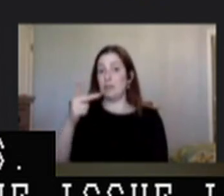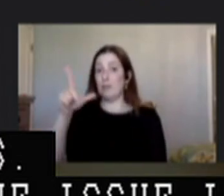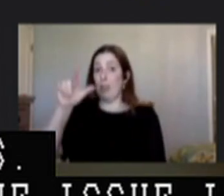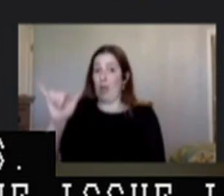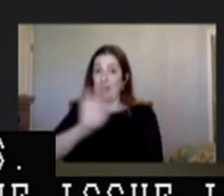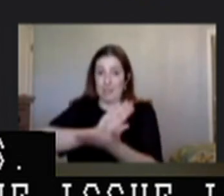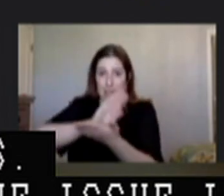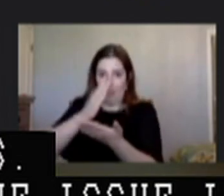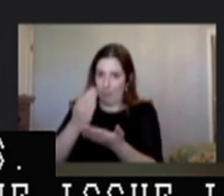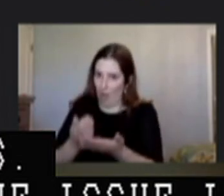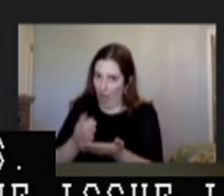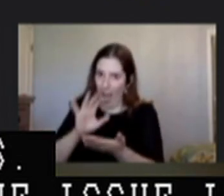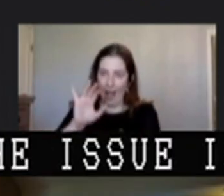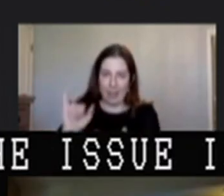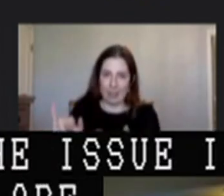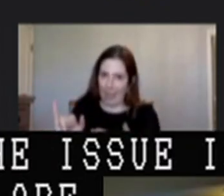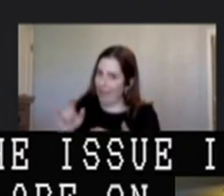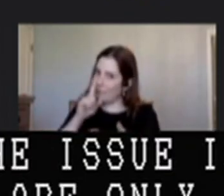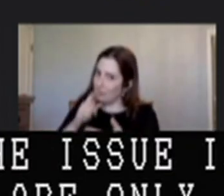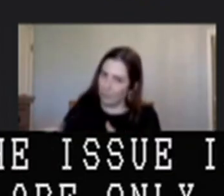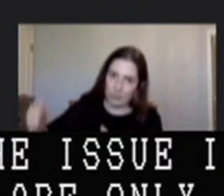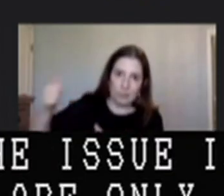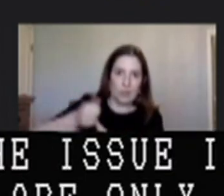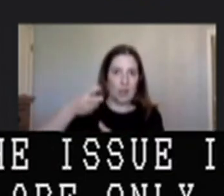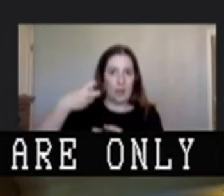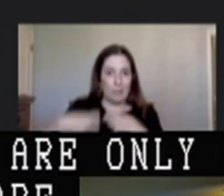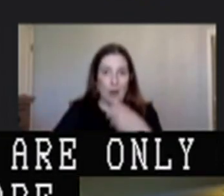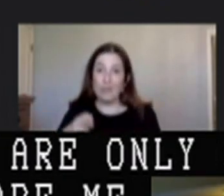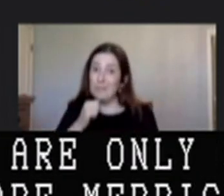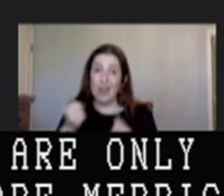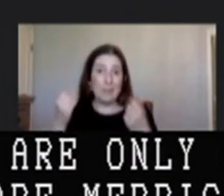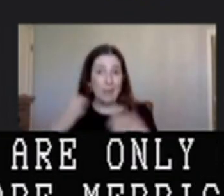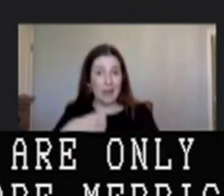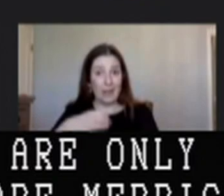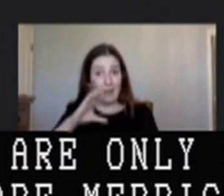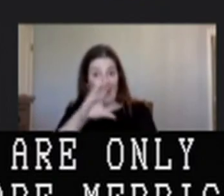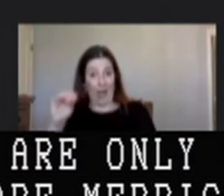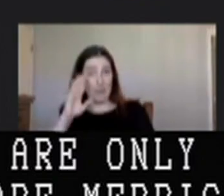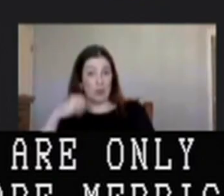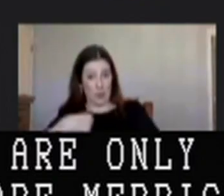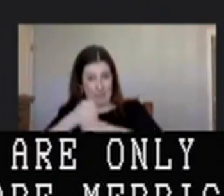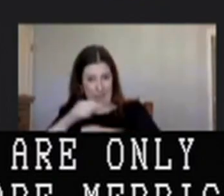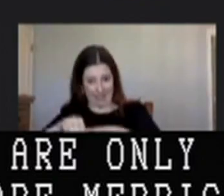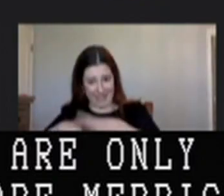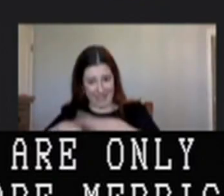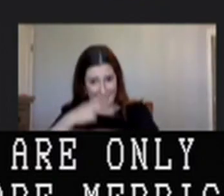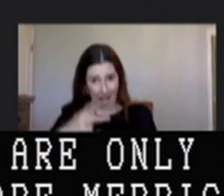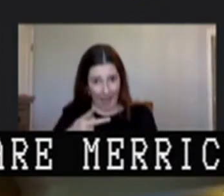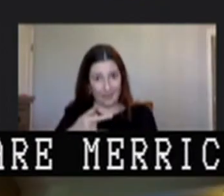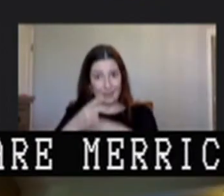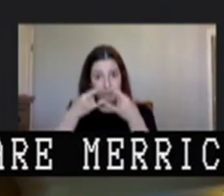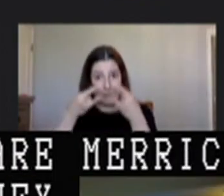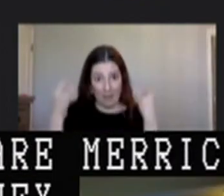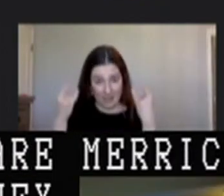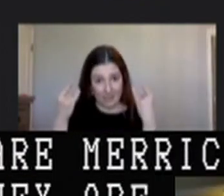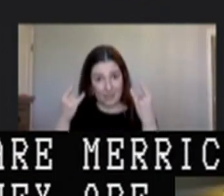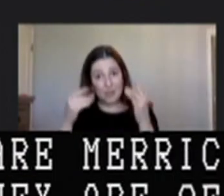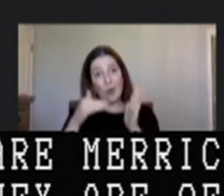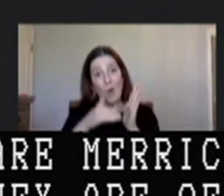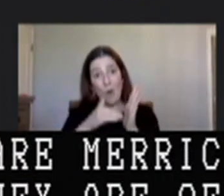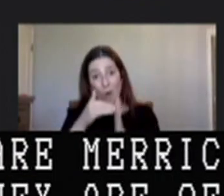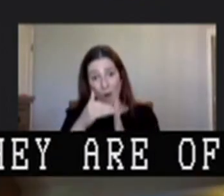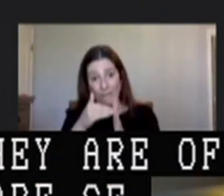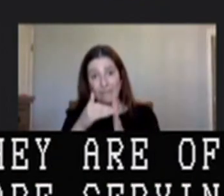only so many companies that are making these masks, and they are often companies that are serving the